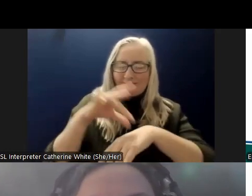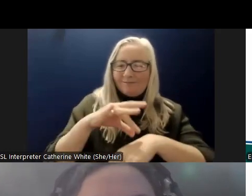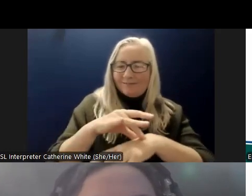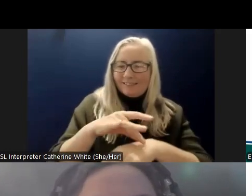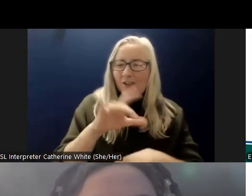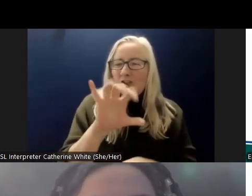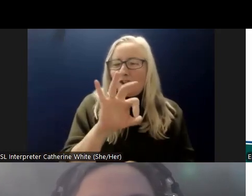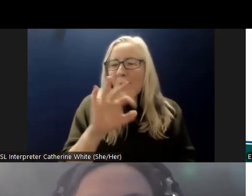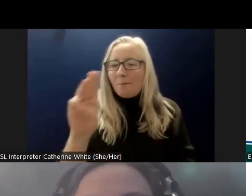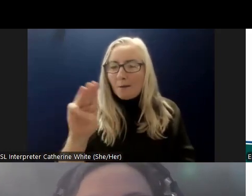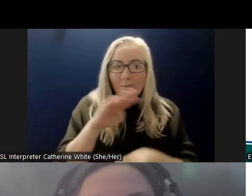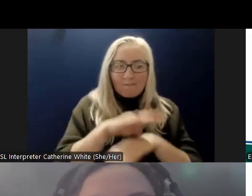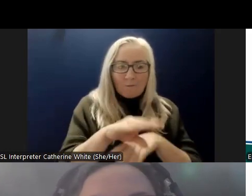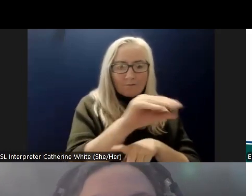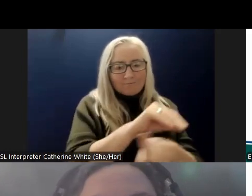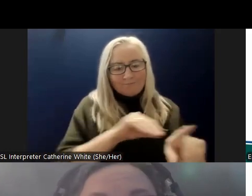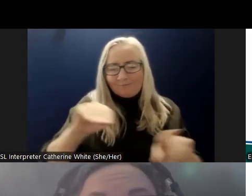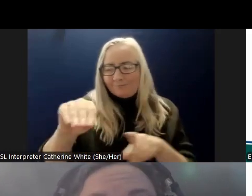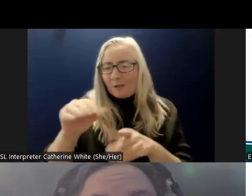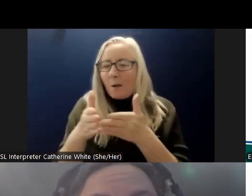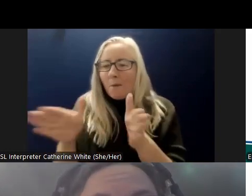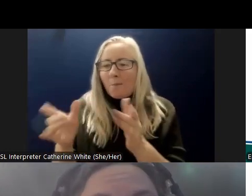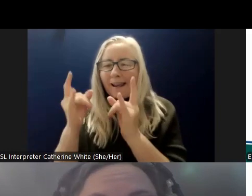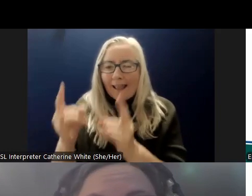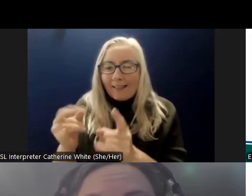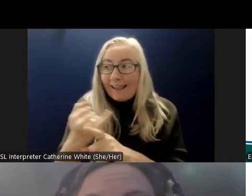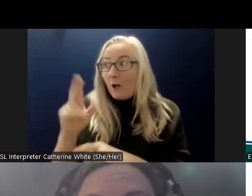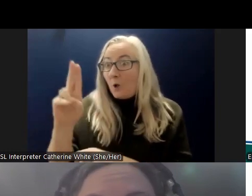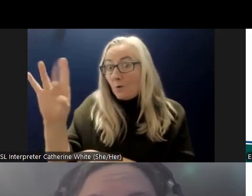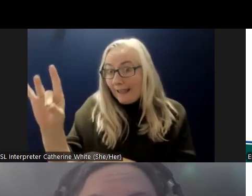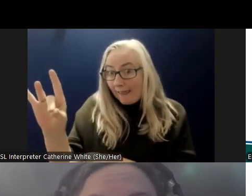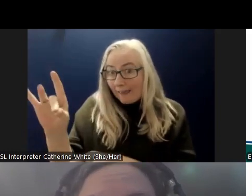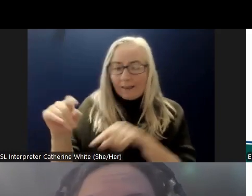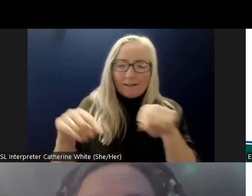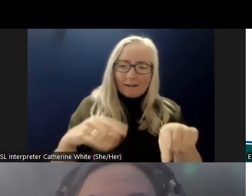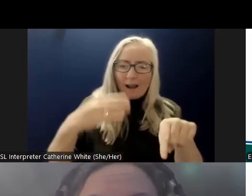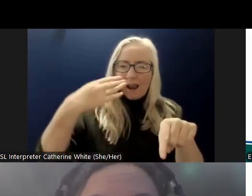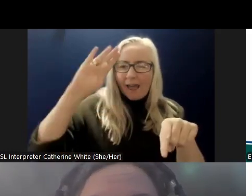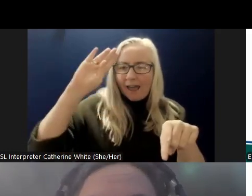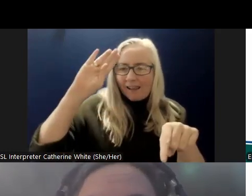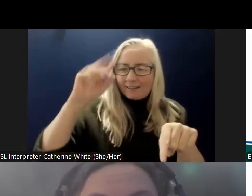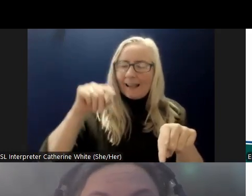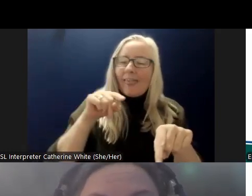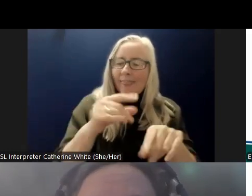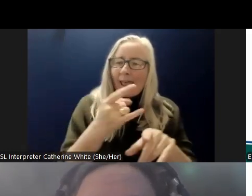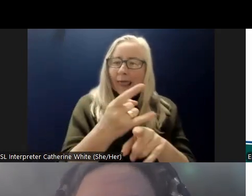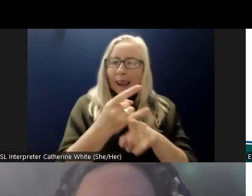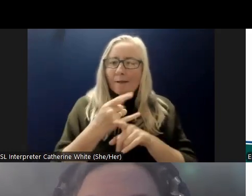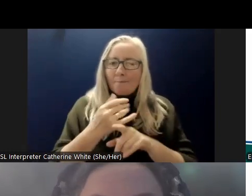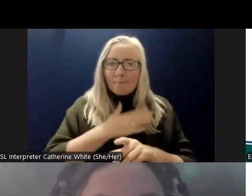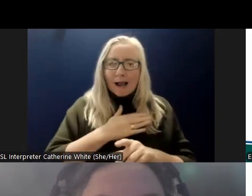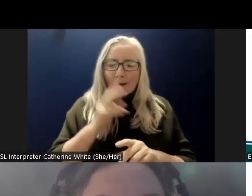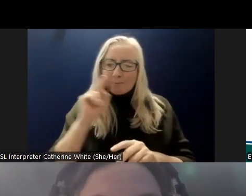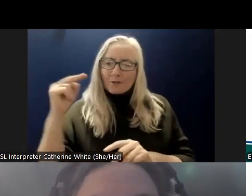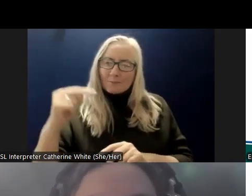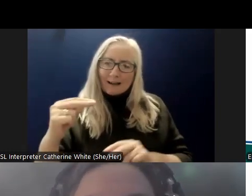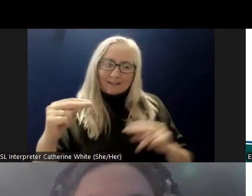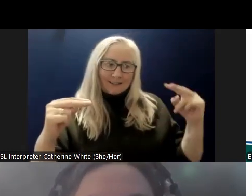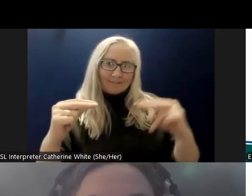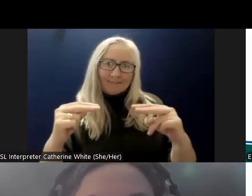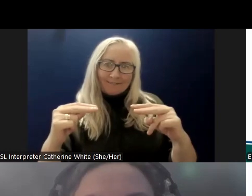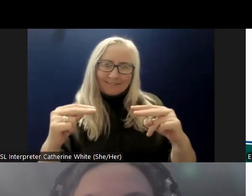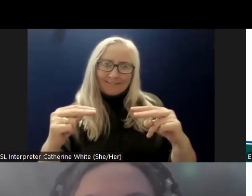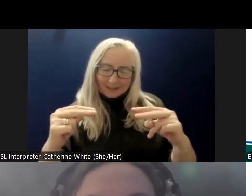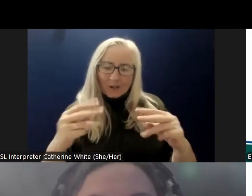before going into public health, both in the UK and in Ireland, which I think helps my perspective, I think, when it comes